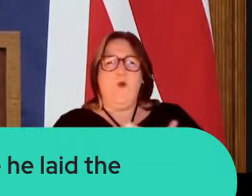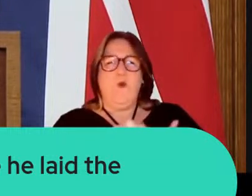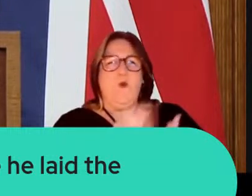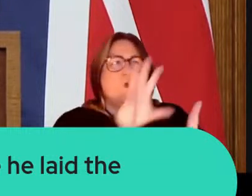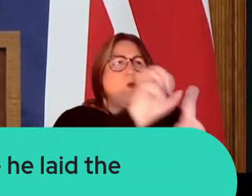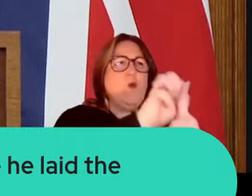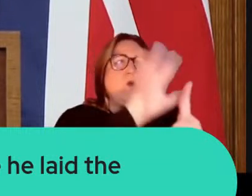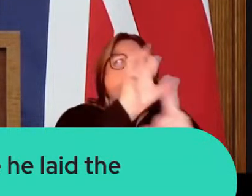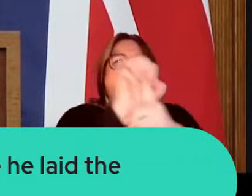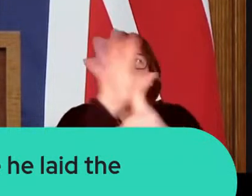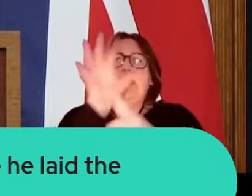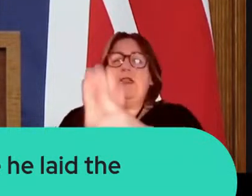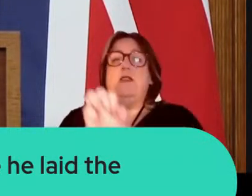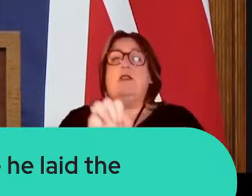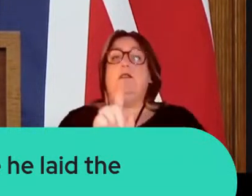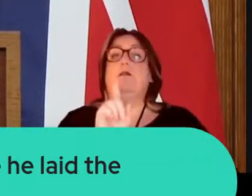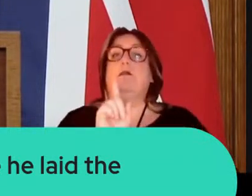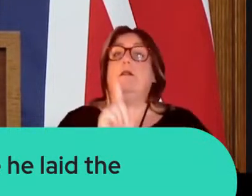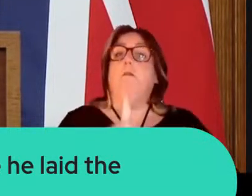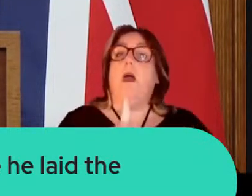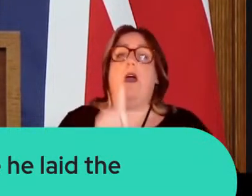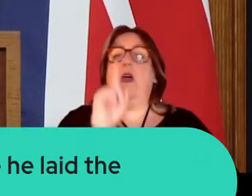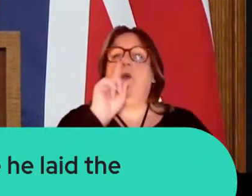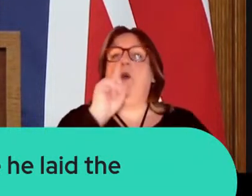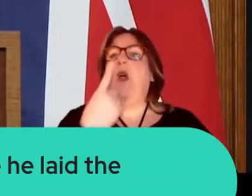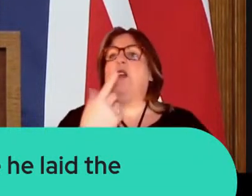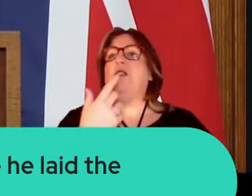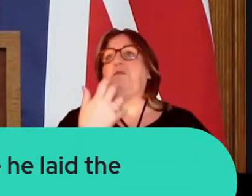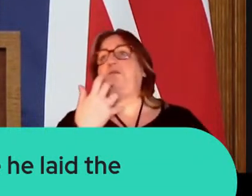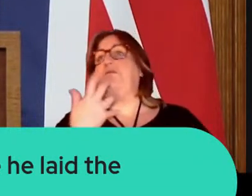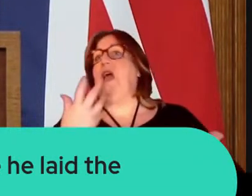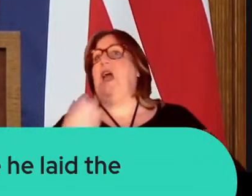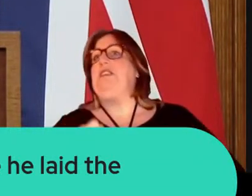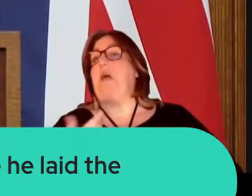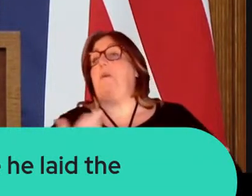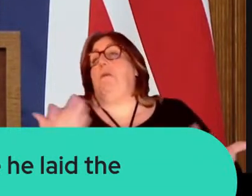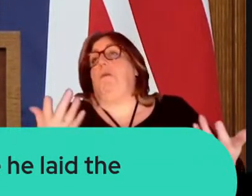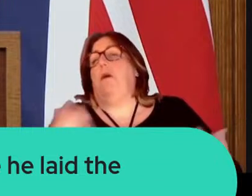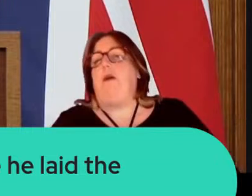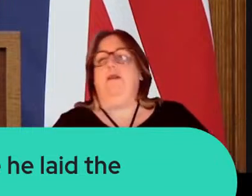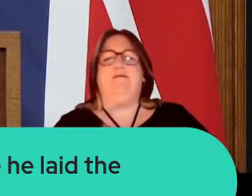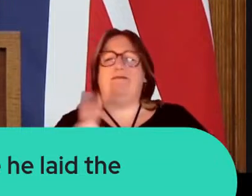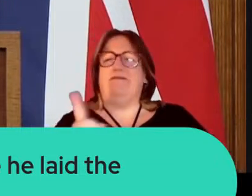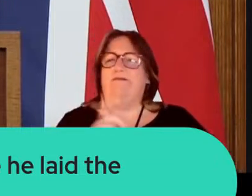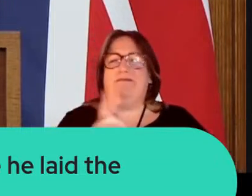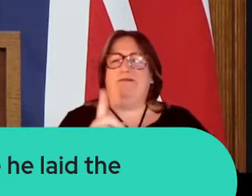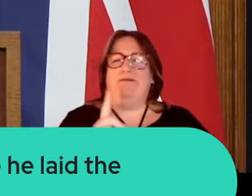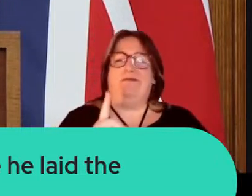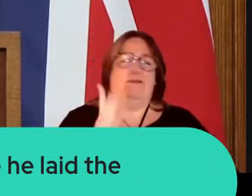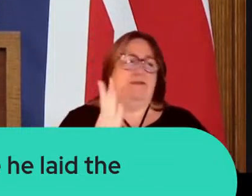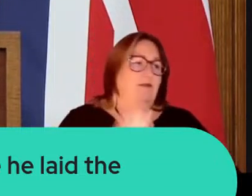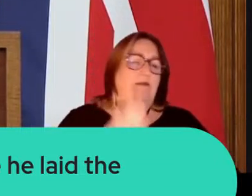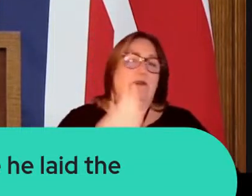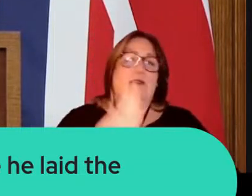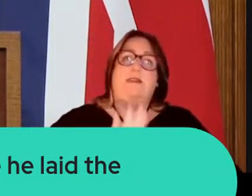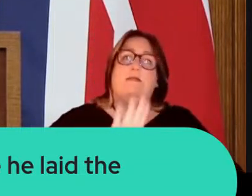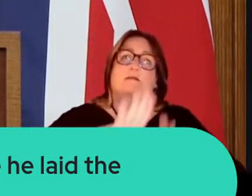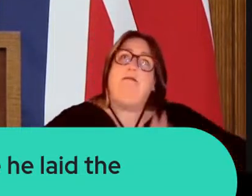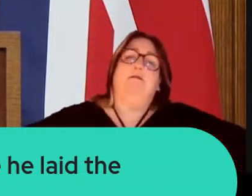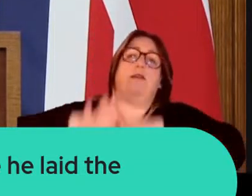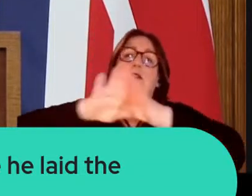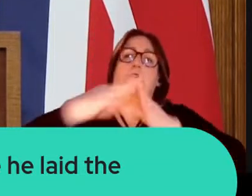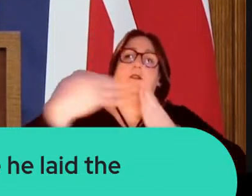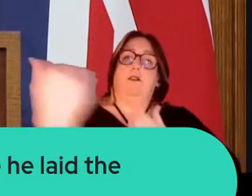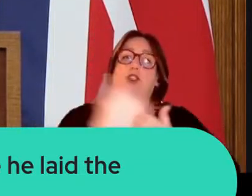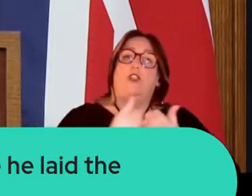can't shrug our shoulders and accept that. We can't have a national security system that fails to tackle